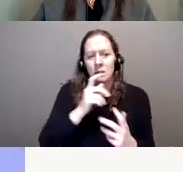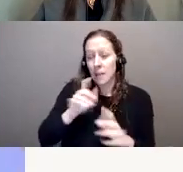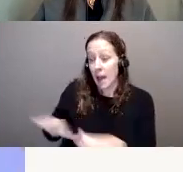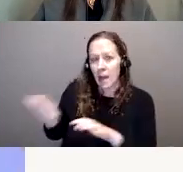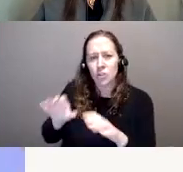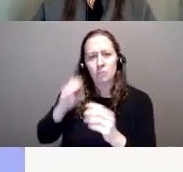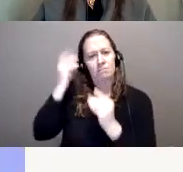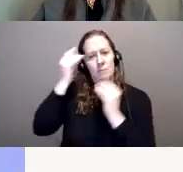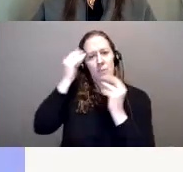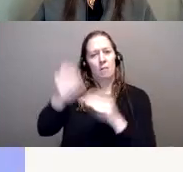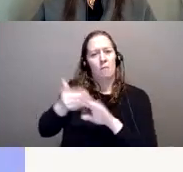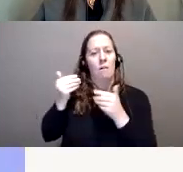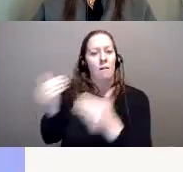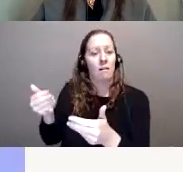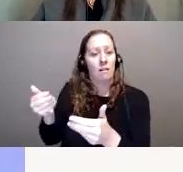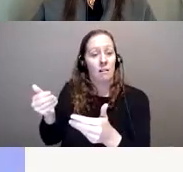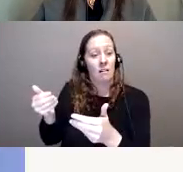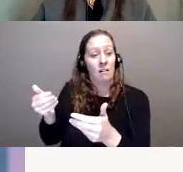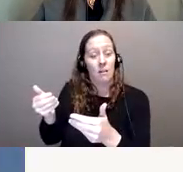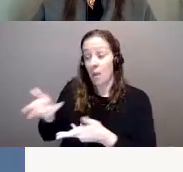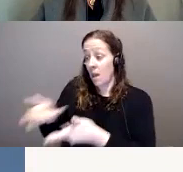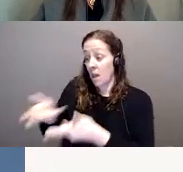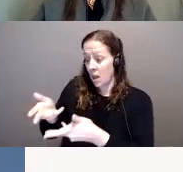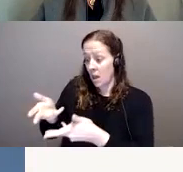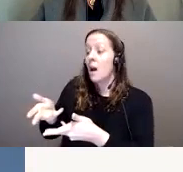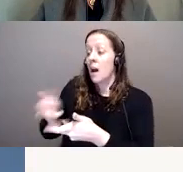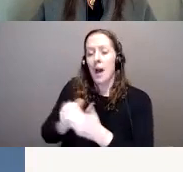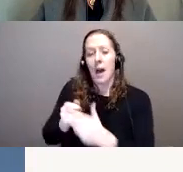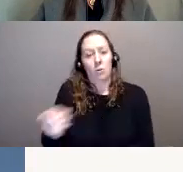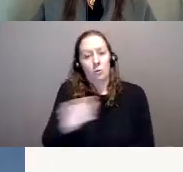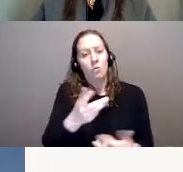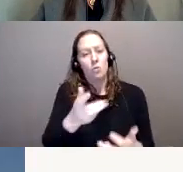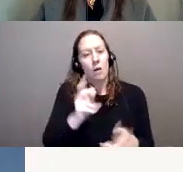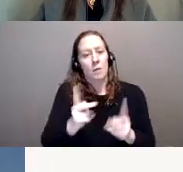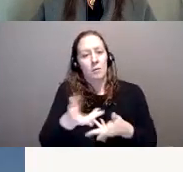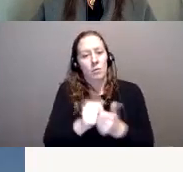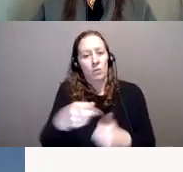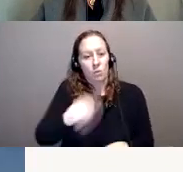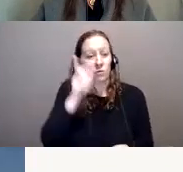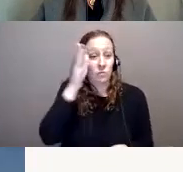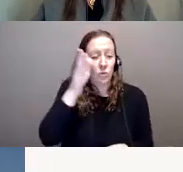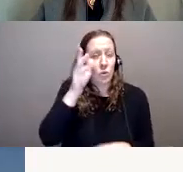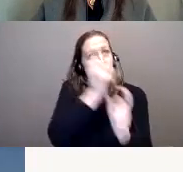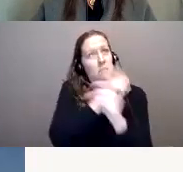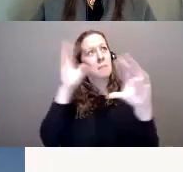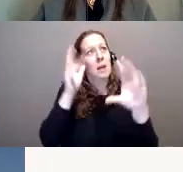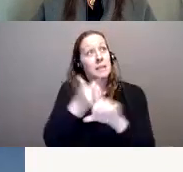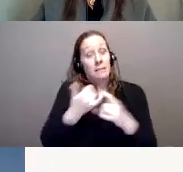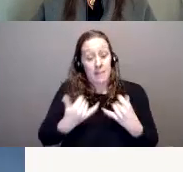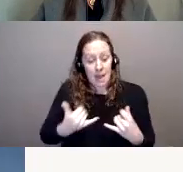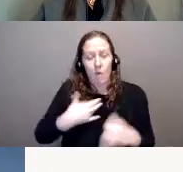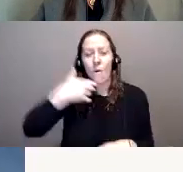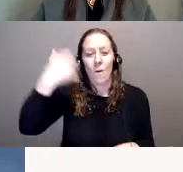how in the future you will want to be treated. Imagine yourself as much older than you are now. Will you want to be treated like